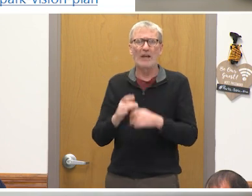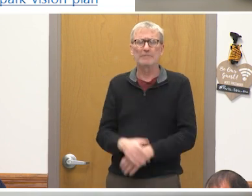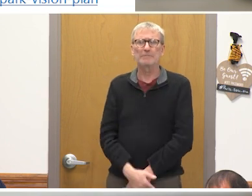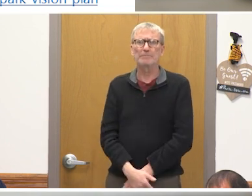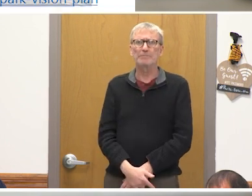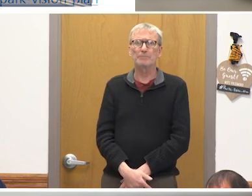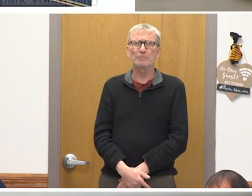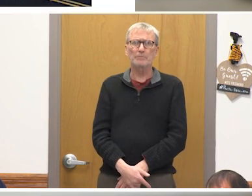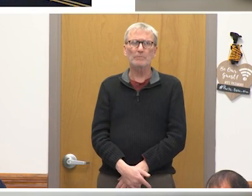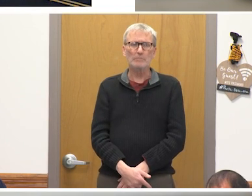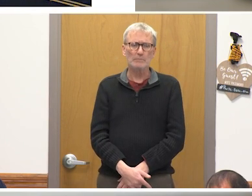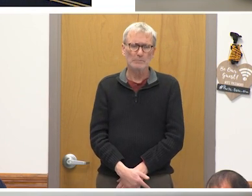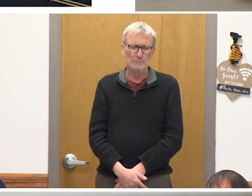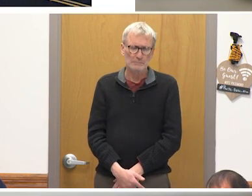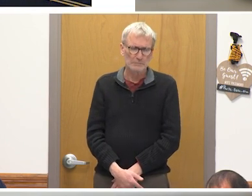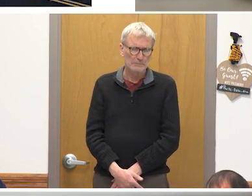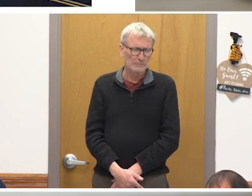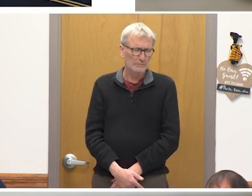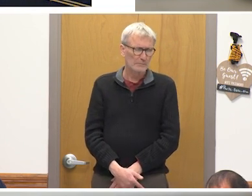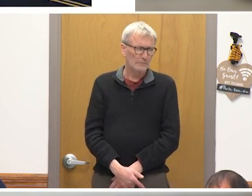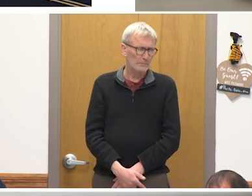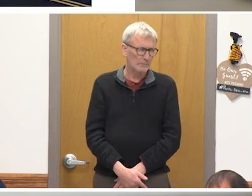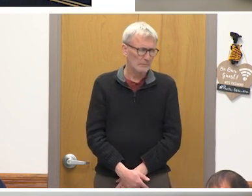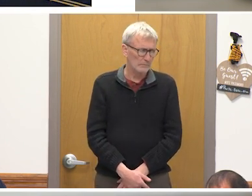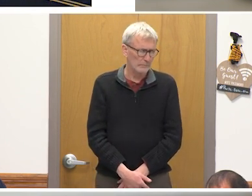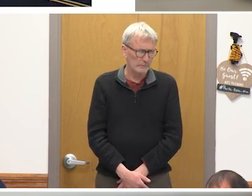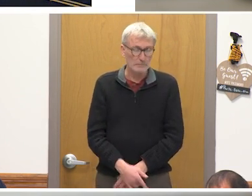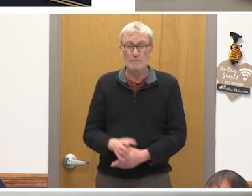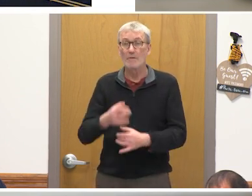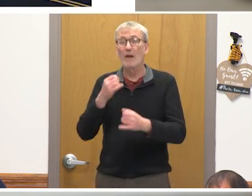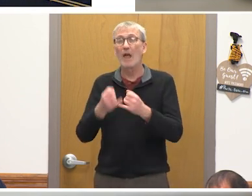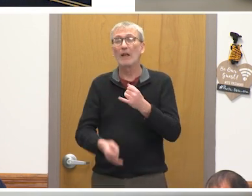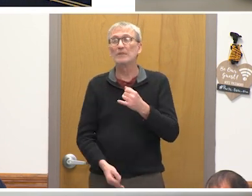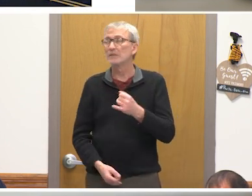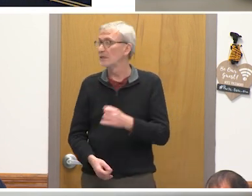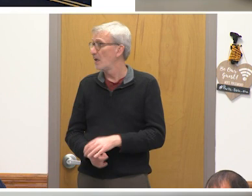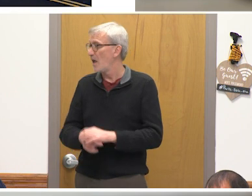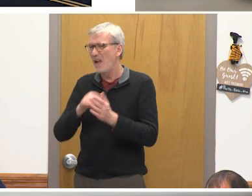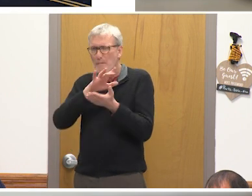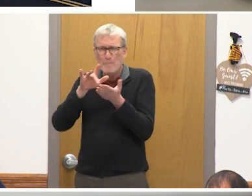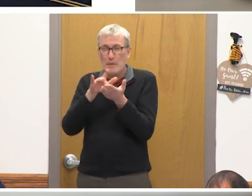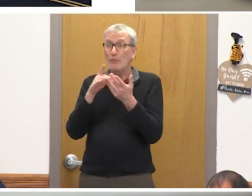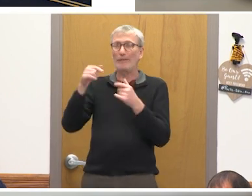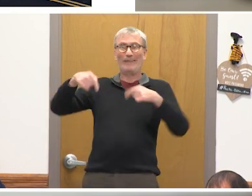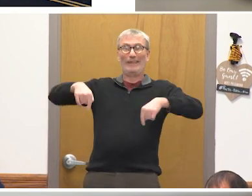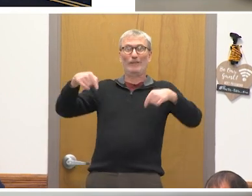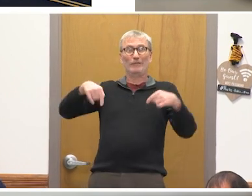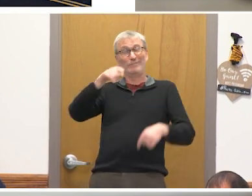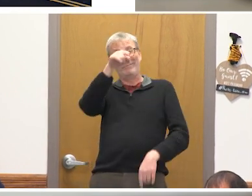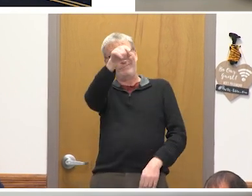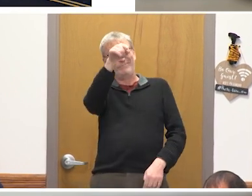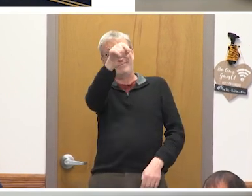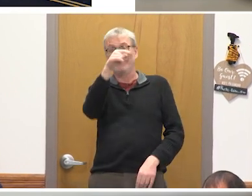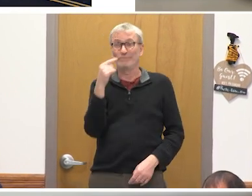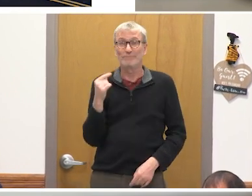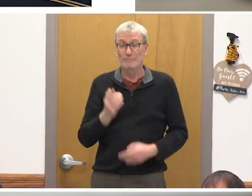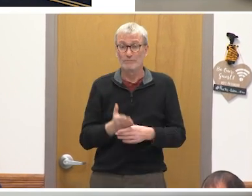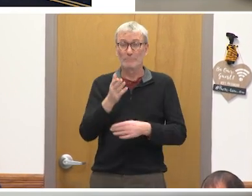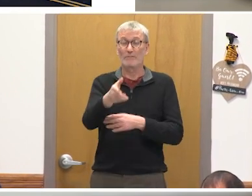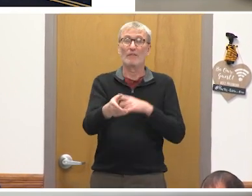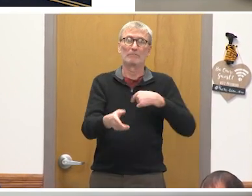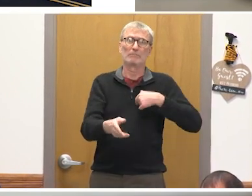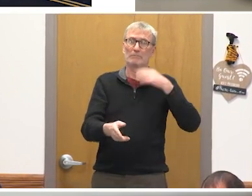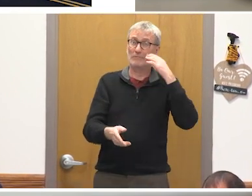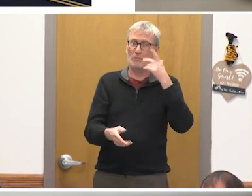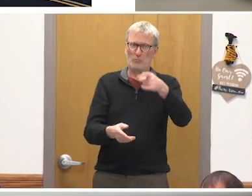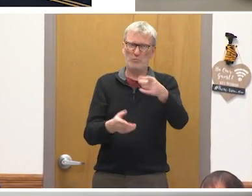Next slide. And then lastly is the mid-block crossing right outside of this building. I know that this was a